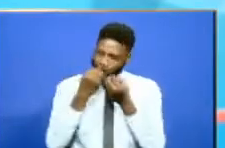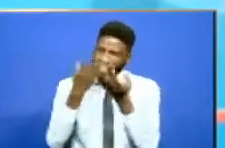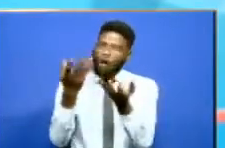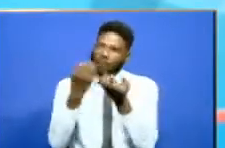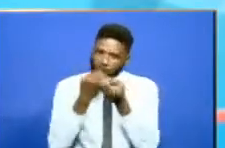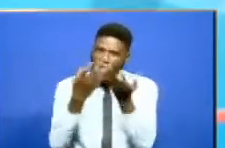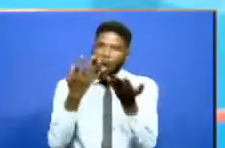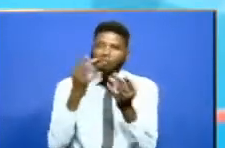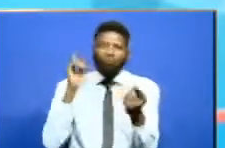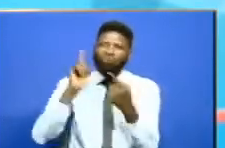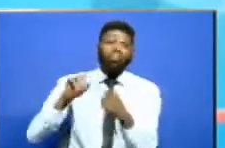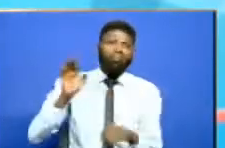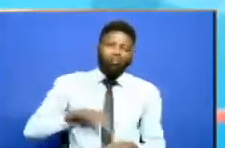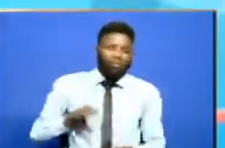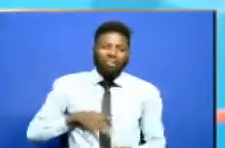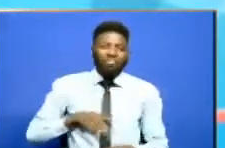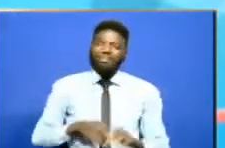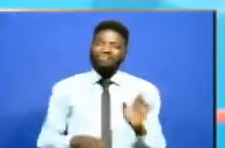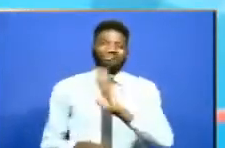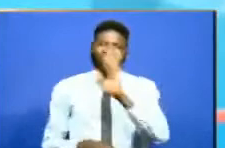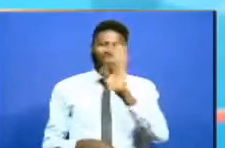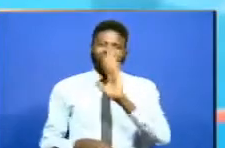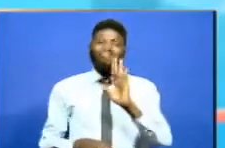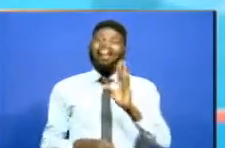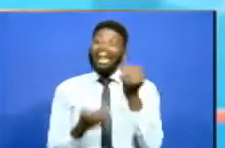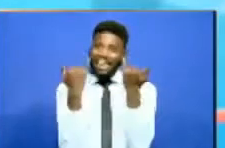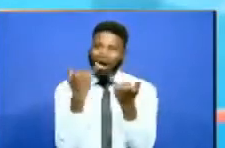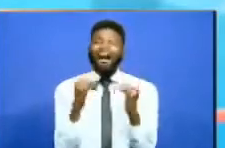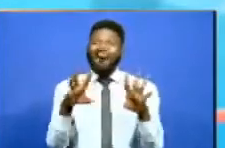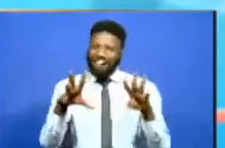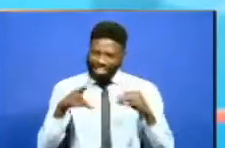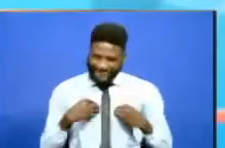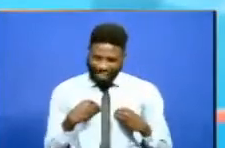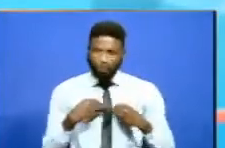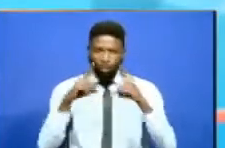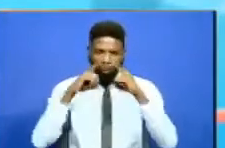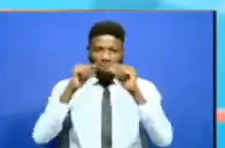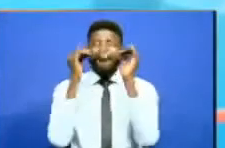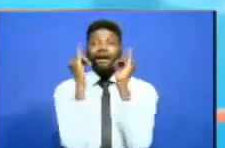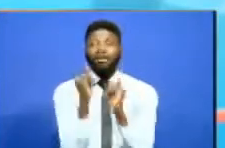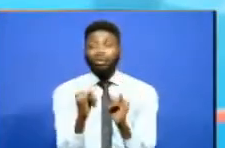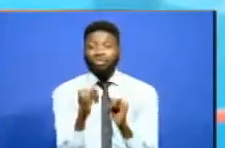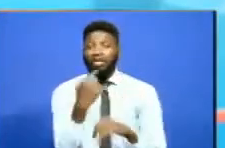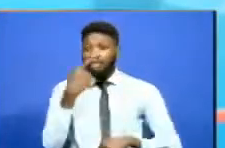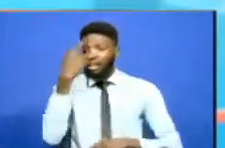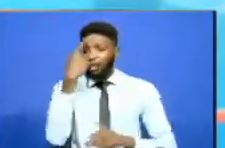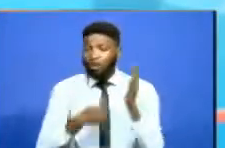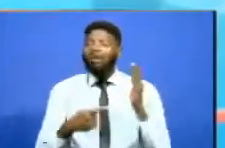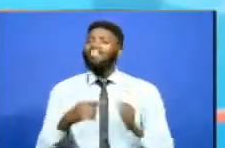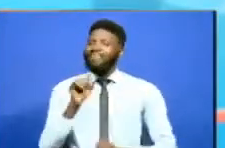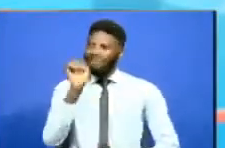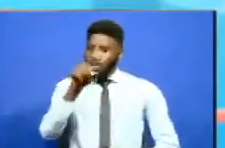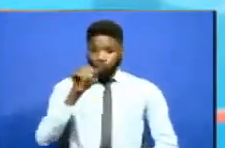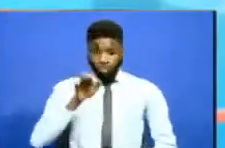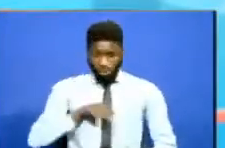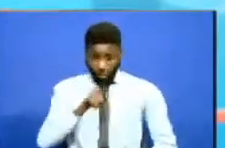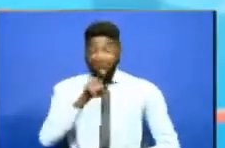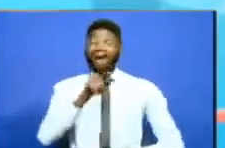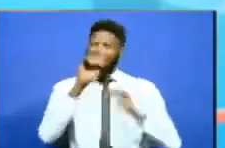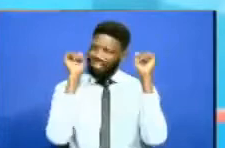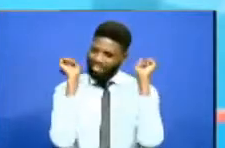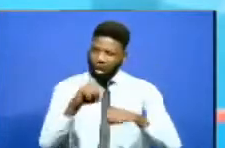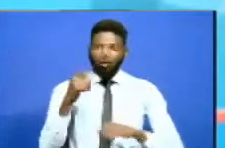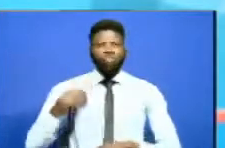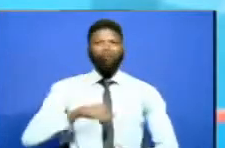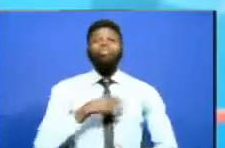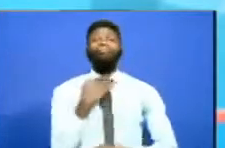women and dance to the new tune. The new tune is saying, yes, women can. And we are here to display that